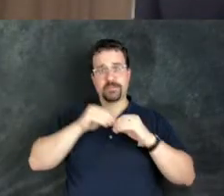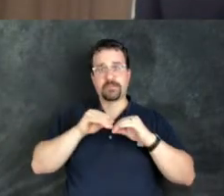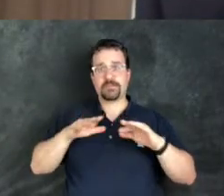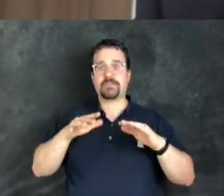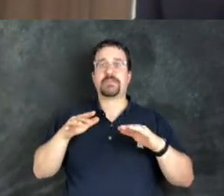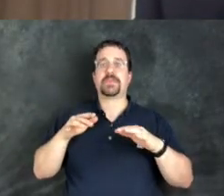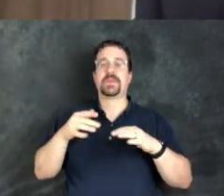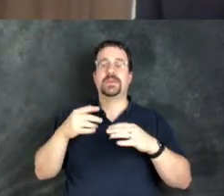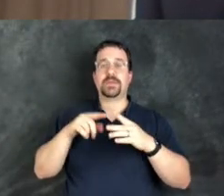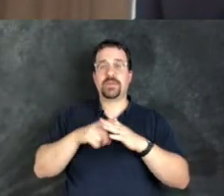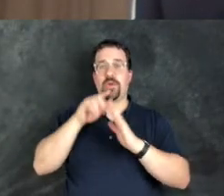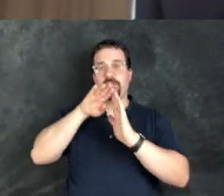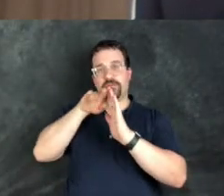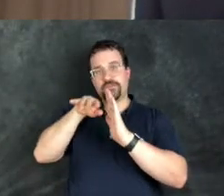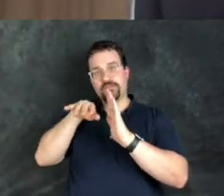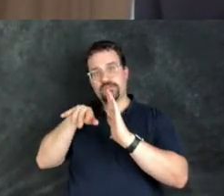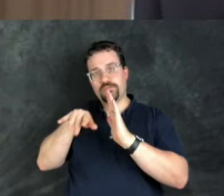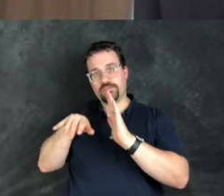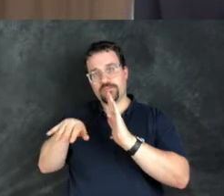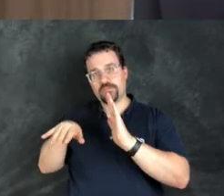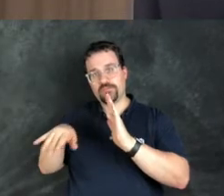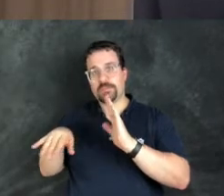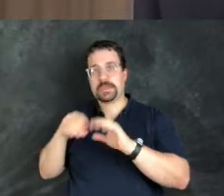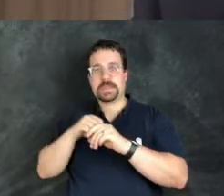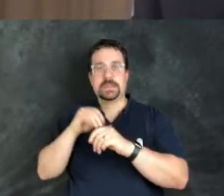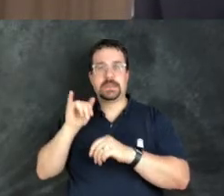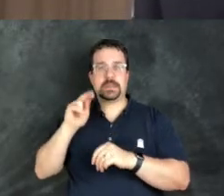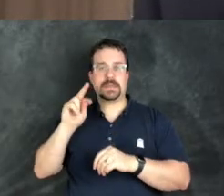numbers continued their downward trend in